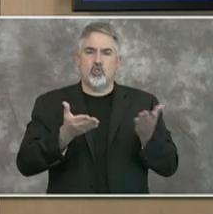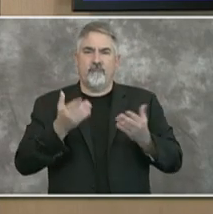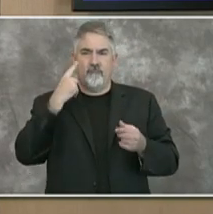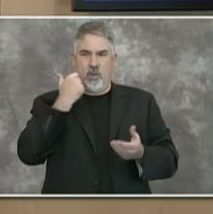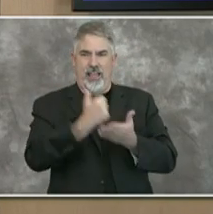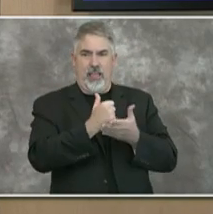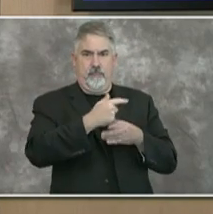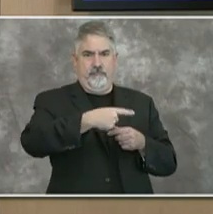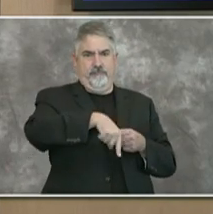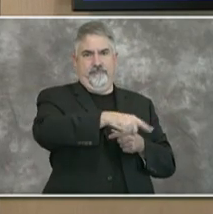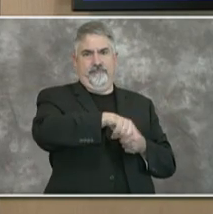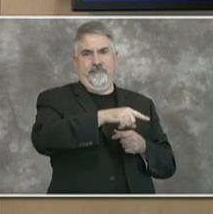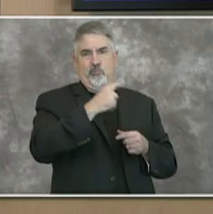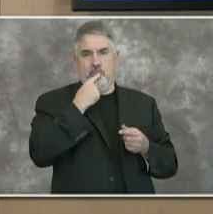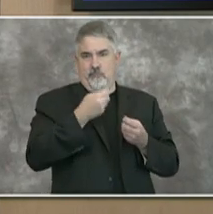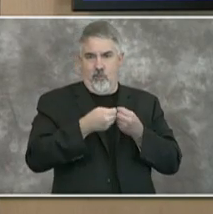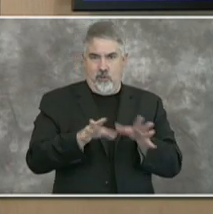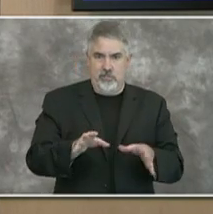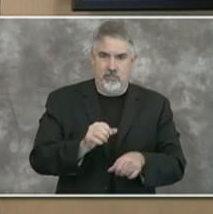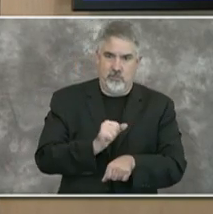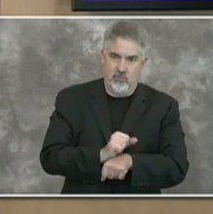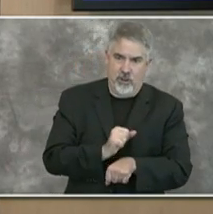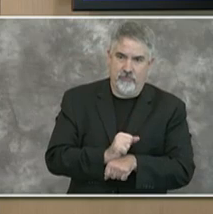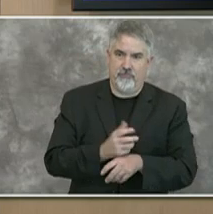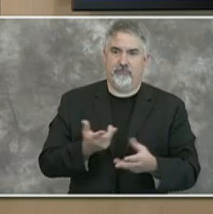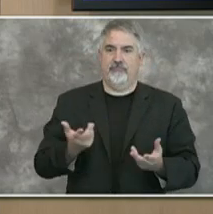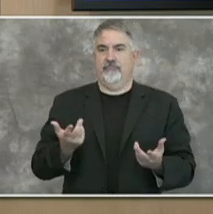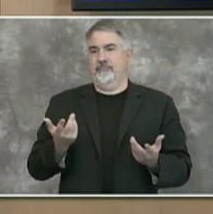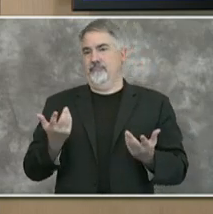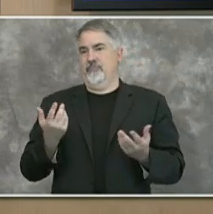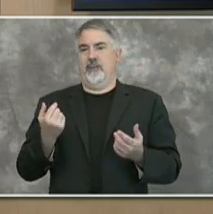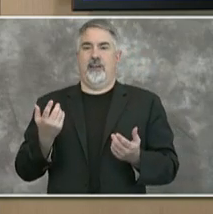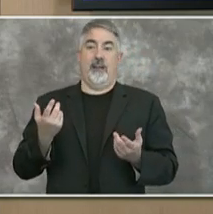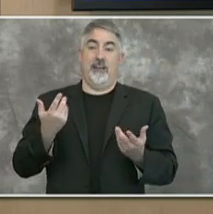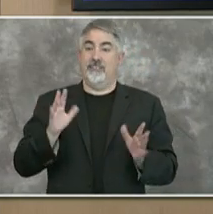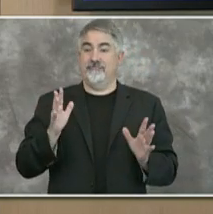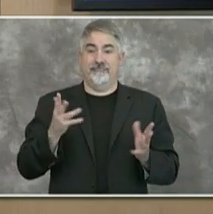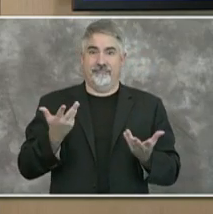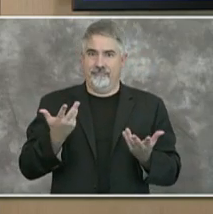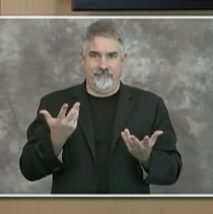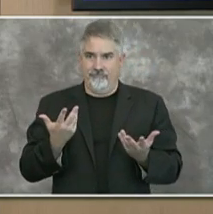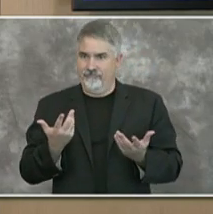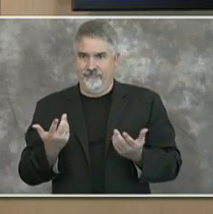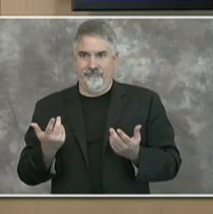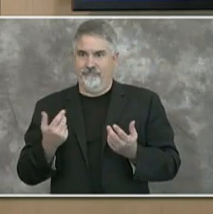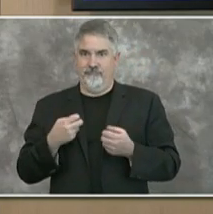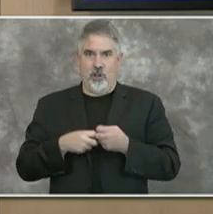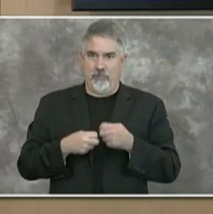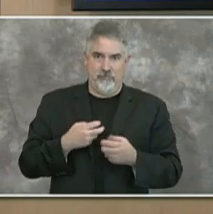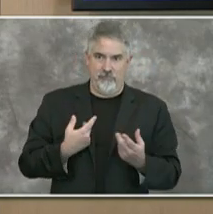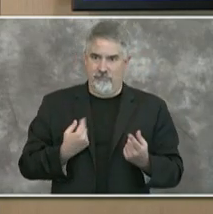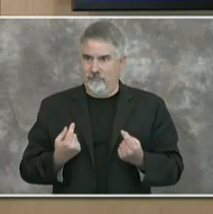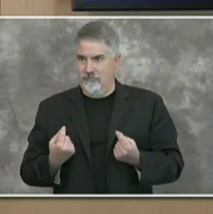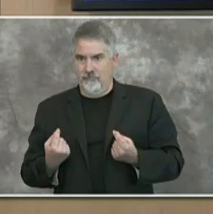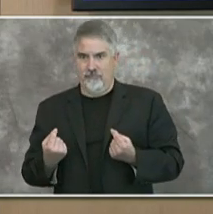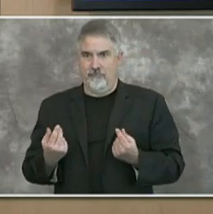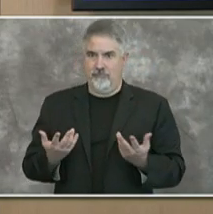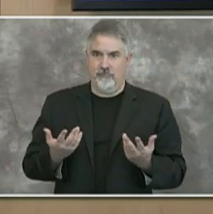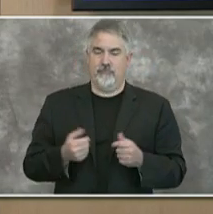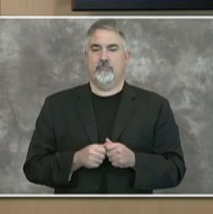not already have insurance that would make them normally eligible, or the target population